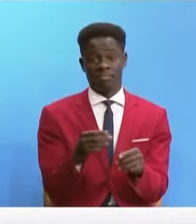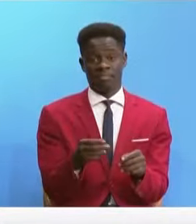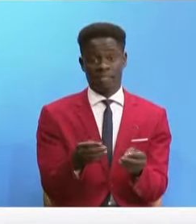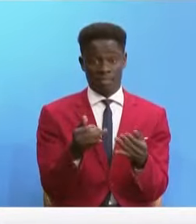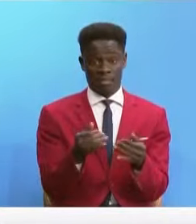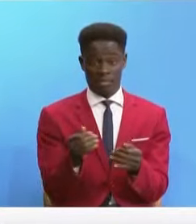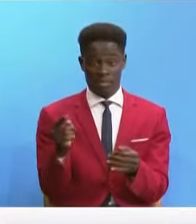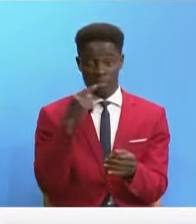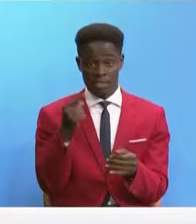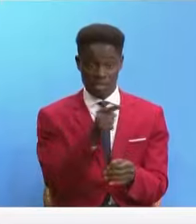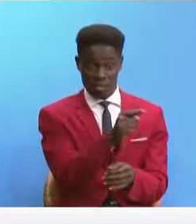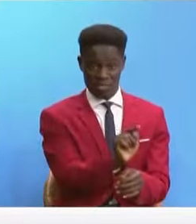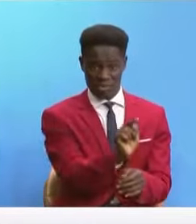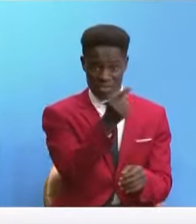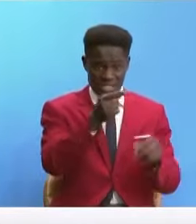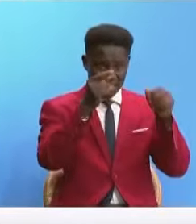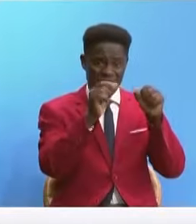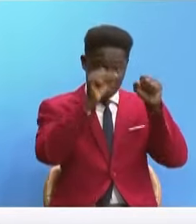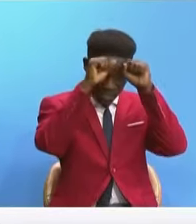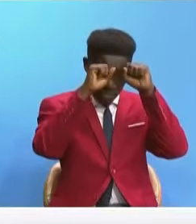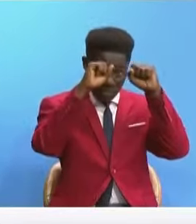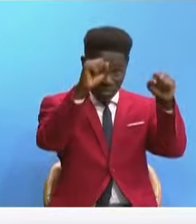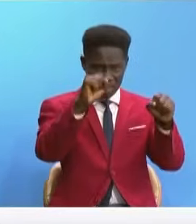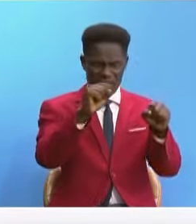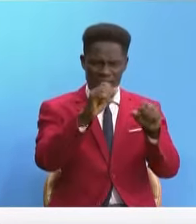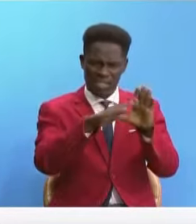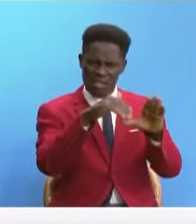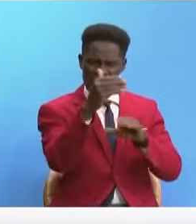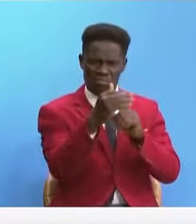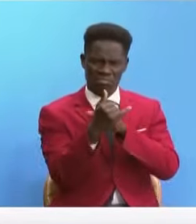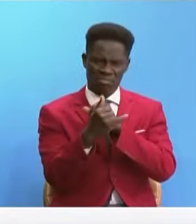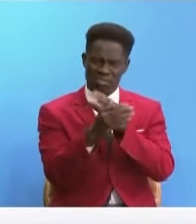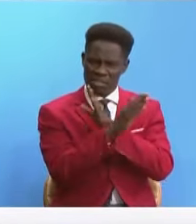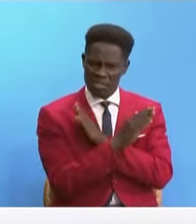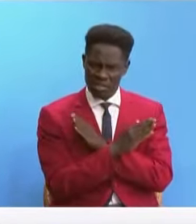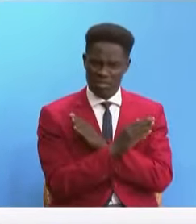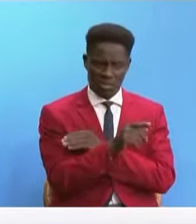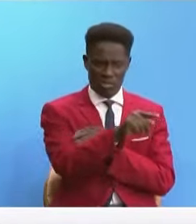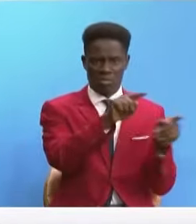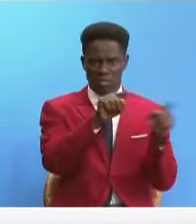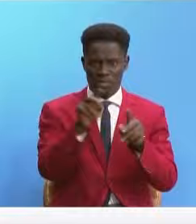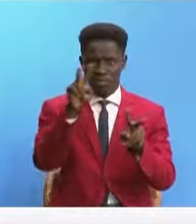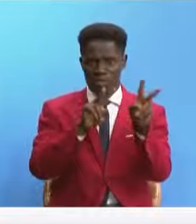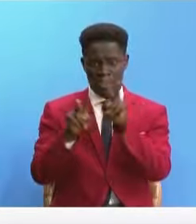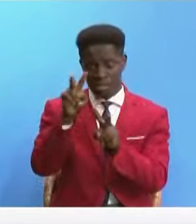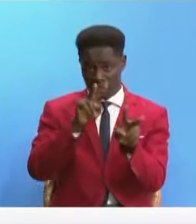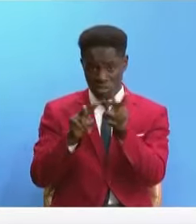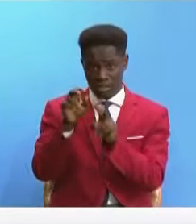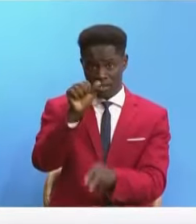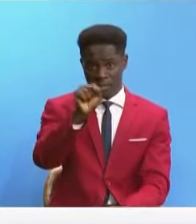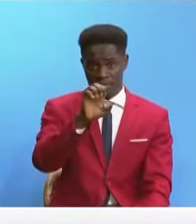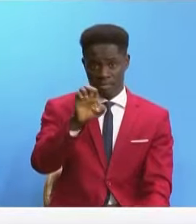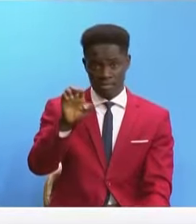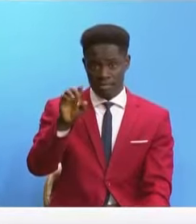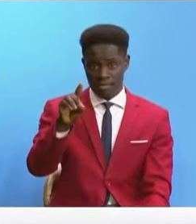outside, you know, Zambia to visit Seedco, you know, premises. He did come with a view